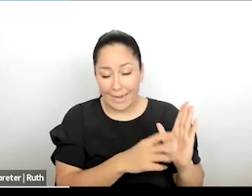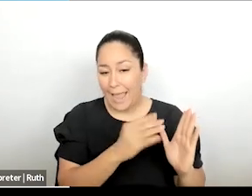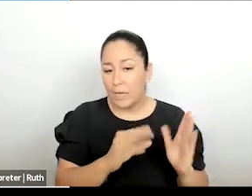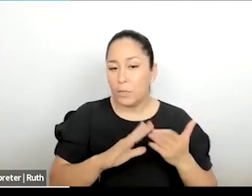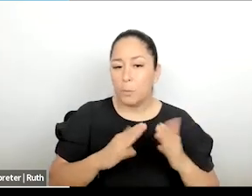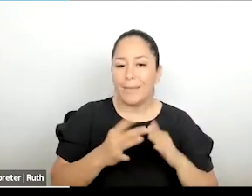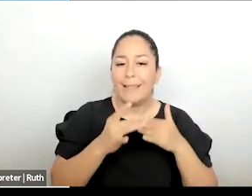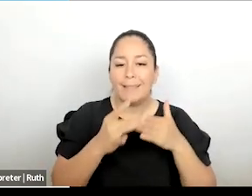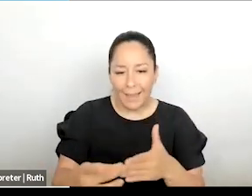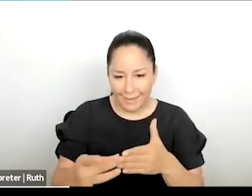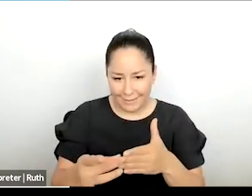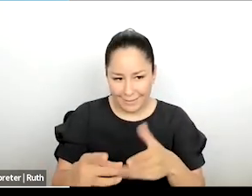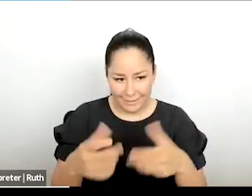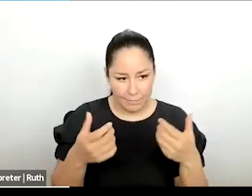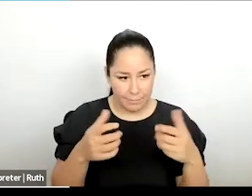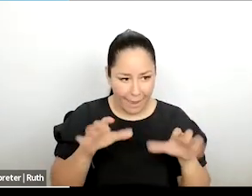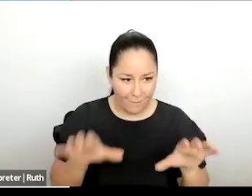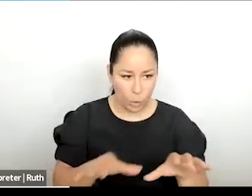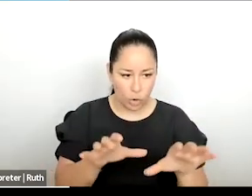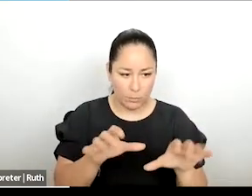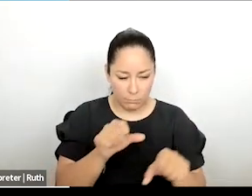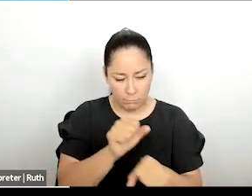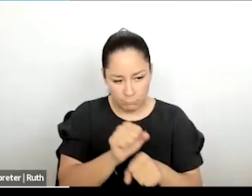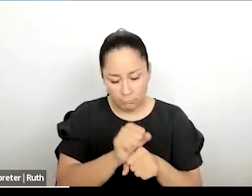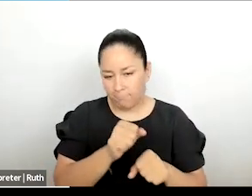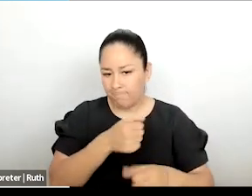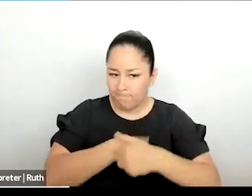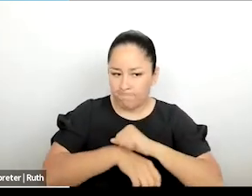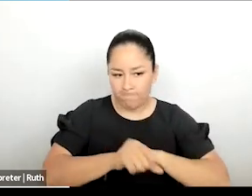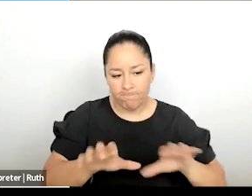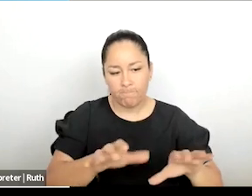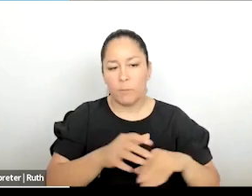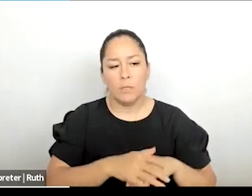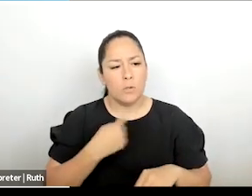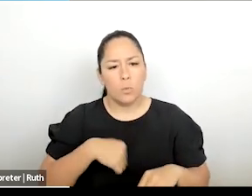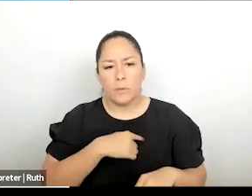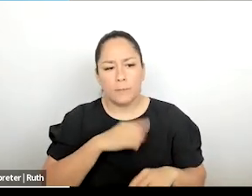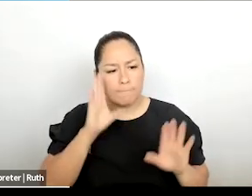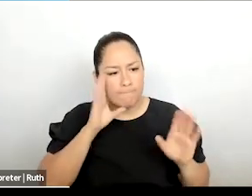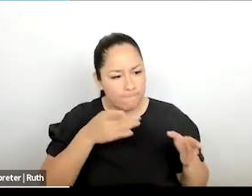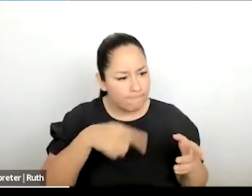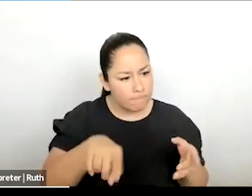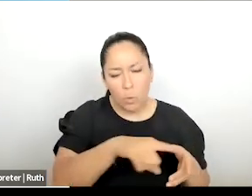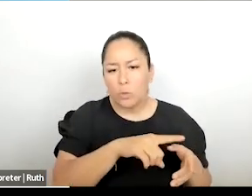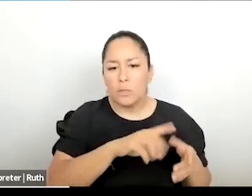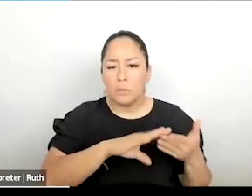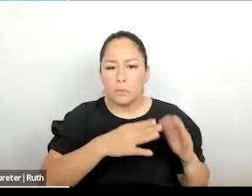With this funding opportunity, we're really looking to find community members who are directly